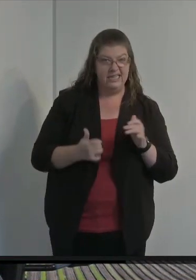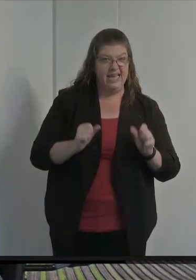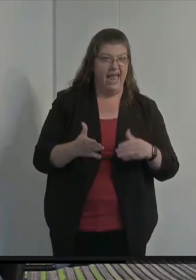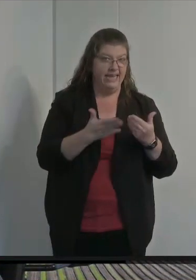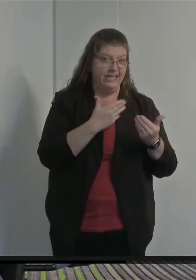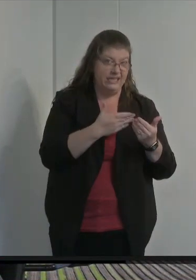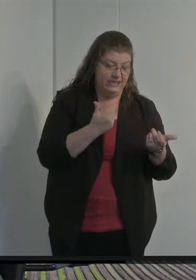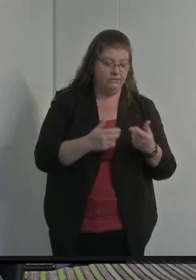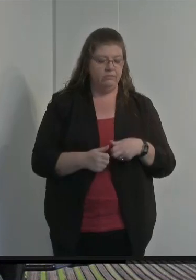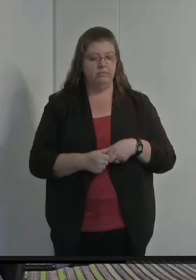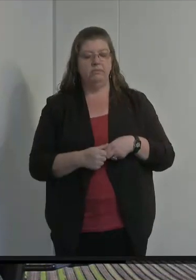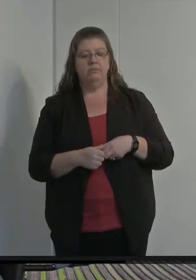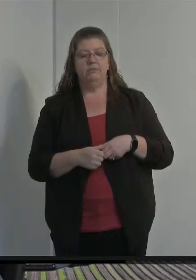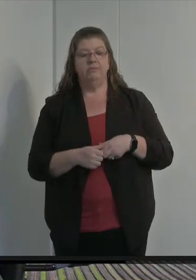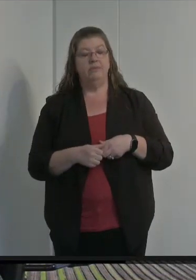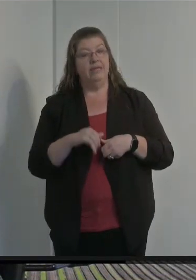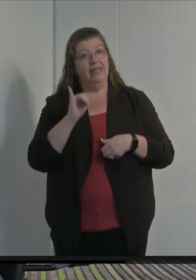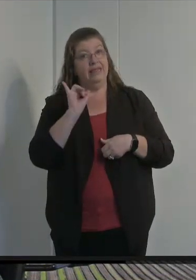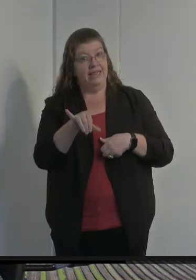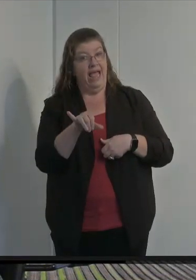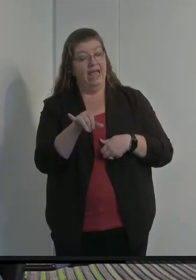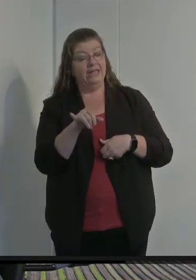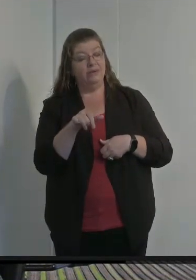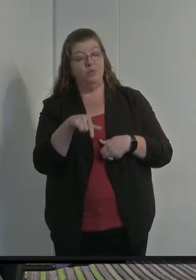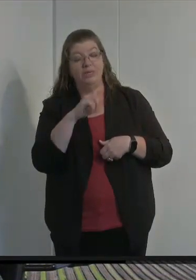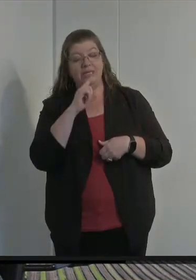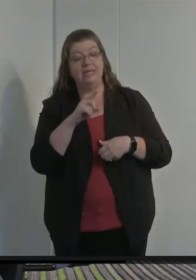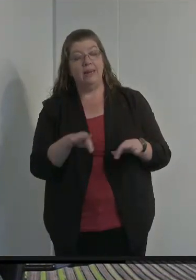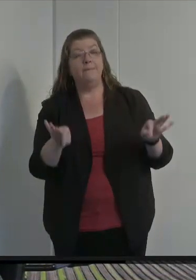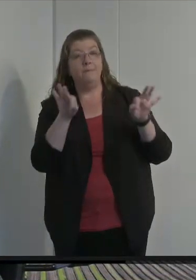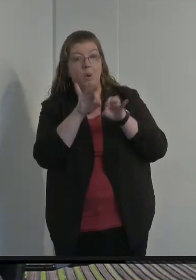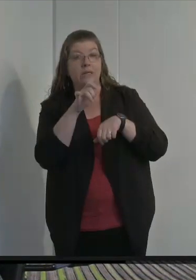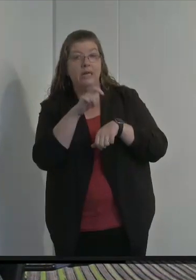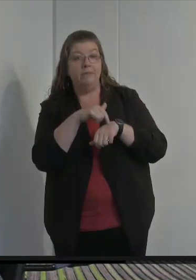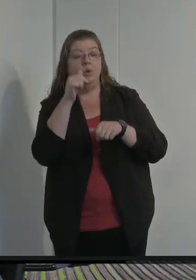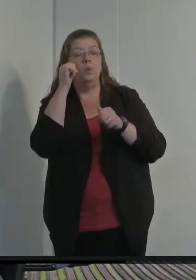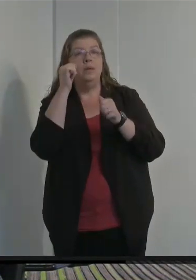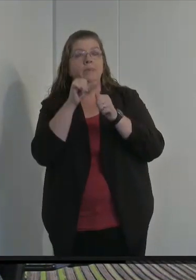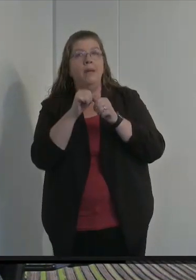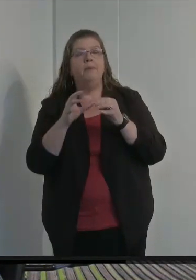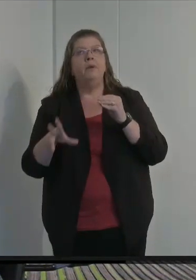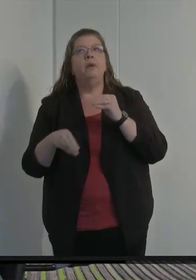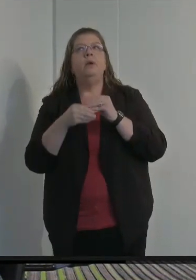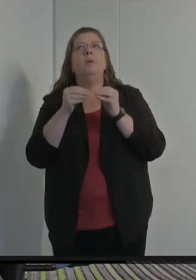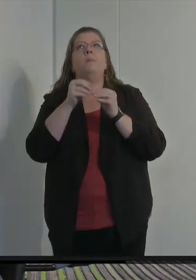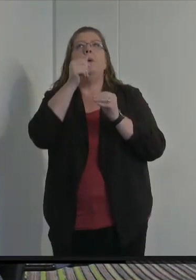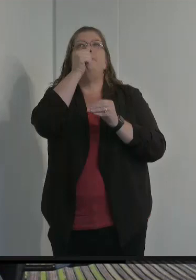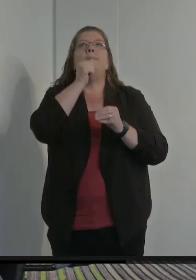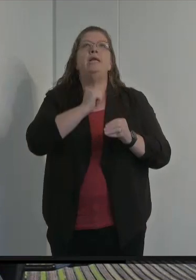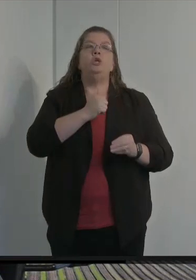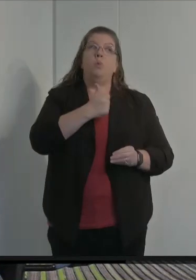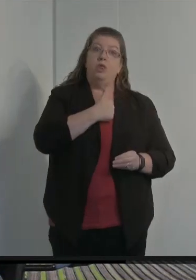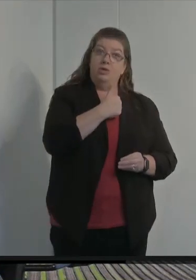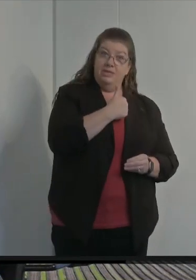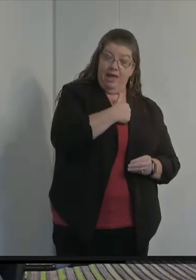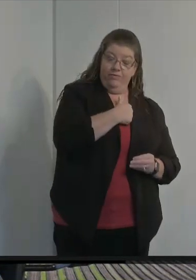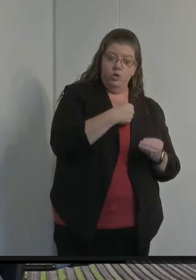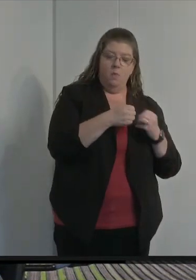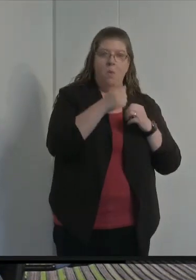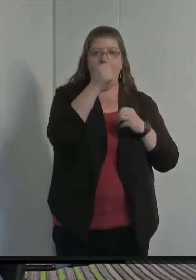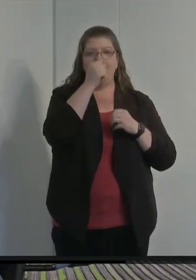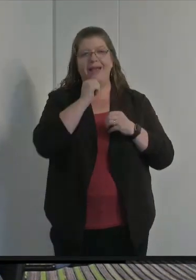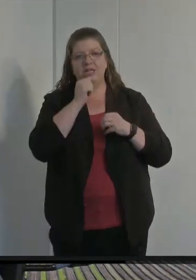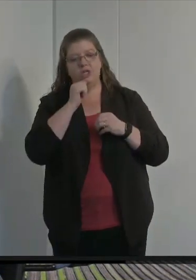others. This is an important time to remember extra patience with ourselves and with